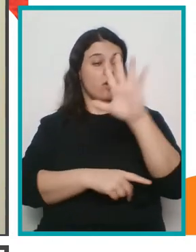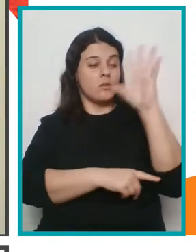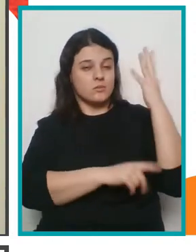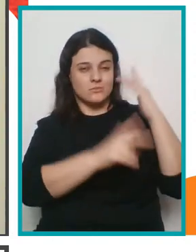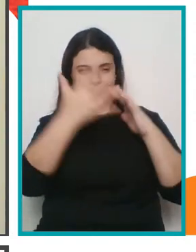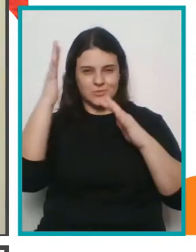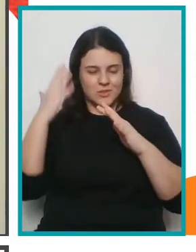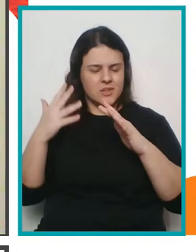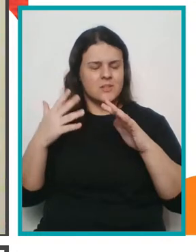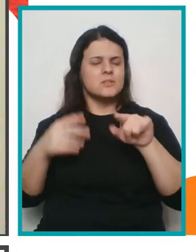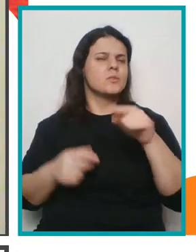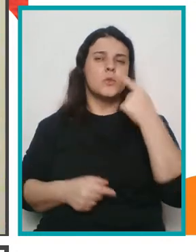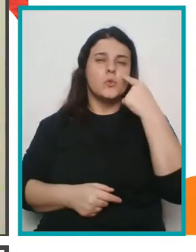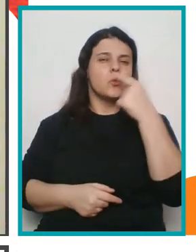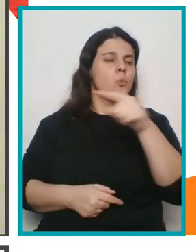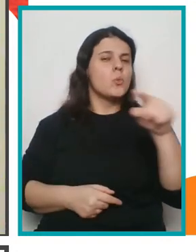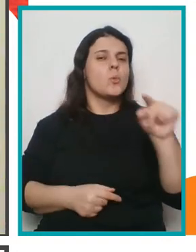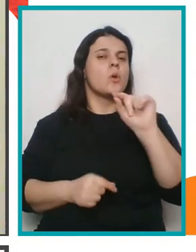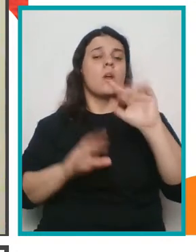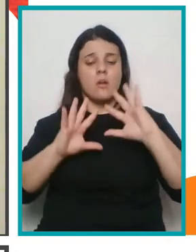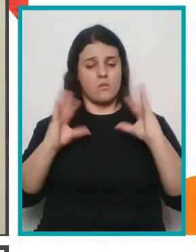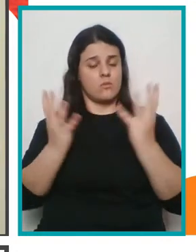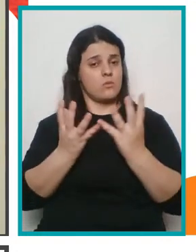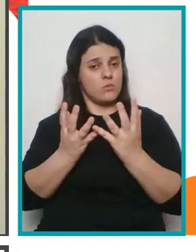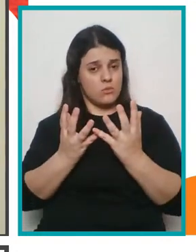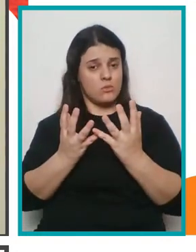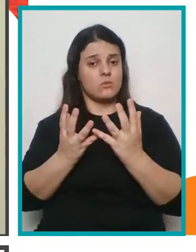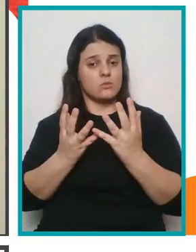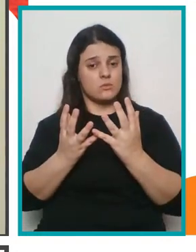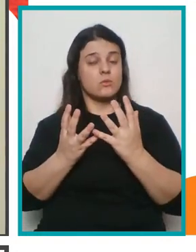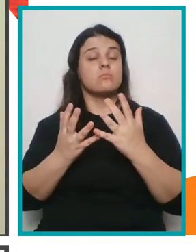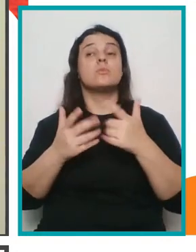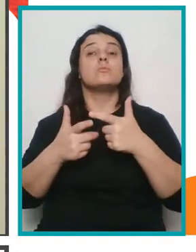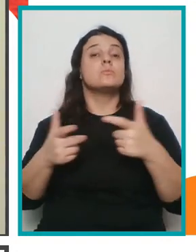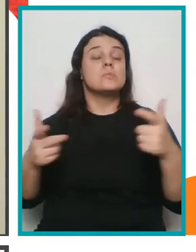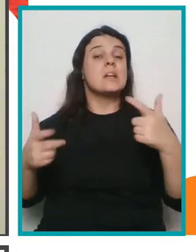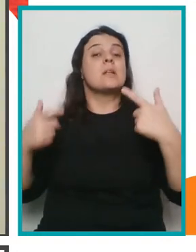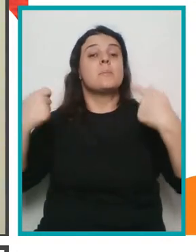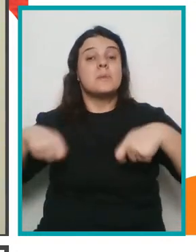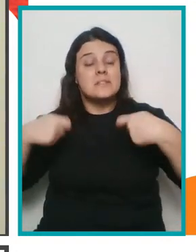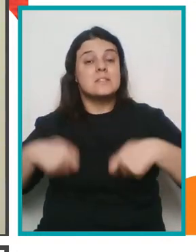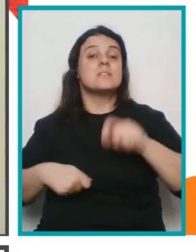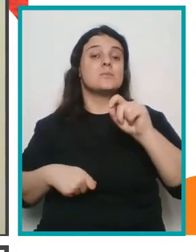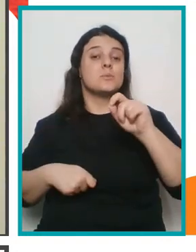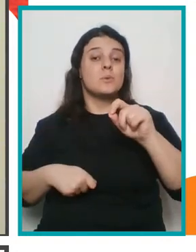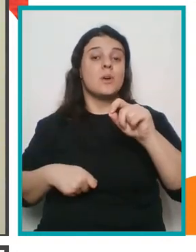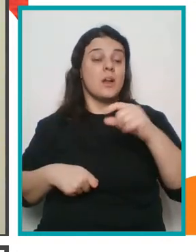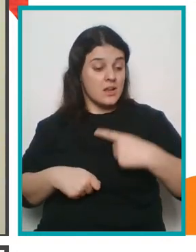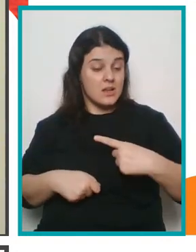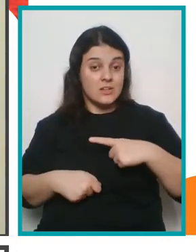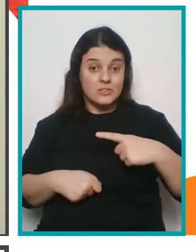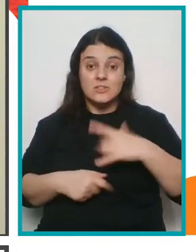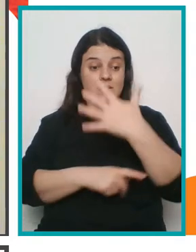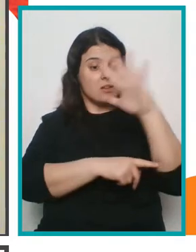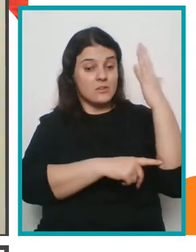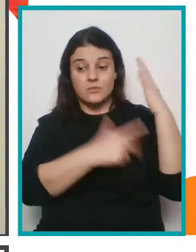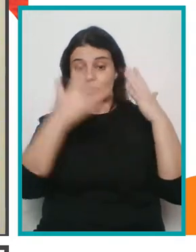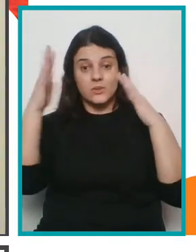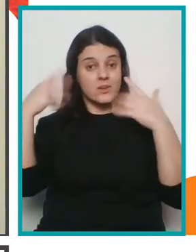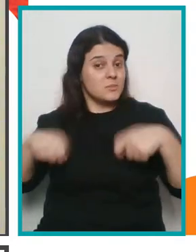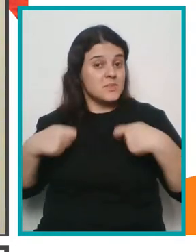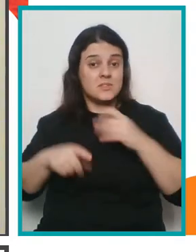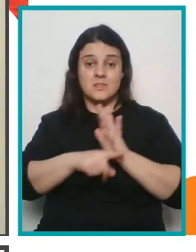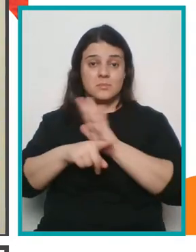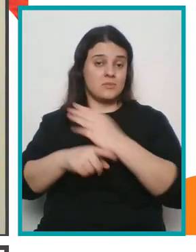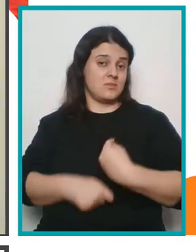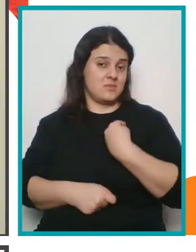But unfortunately, we have so many greedy people out there, greedy companies out there, greedy